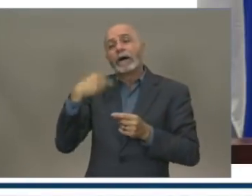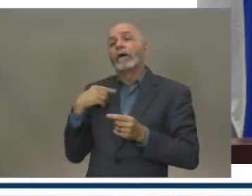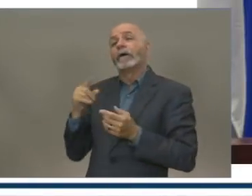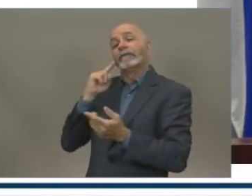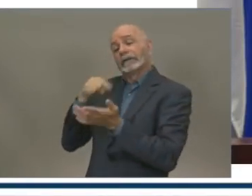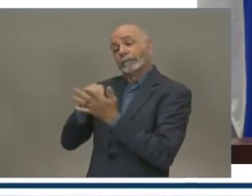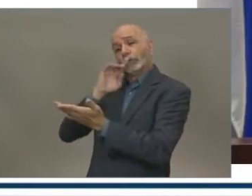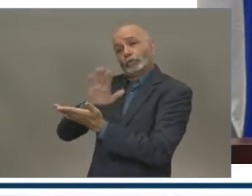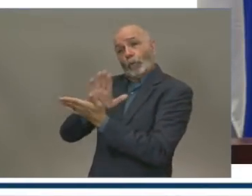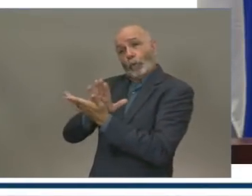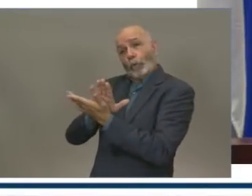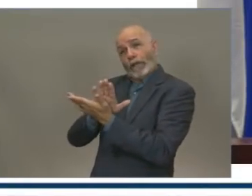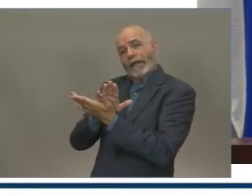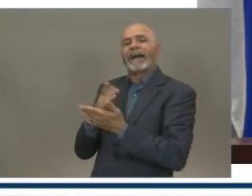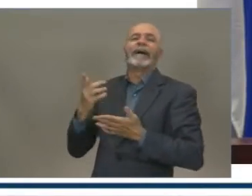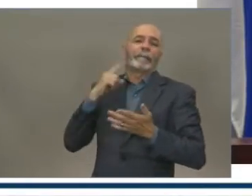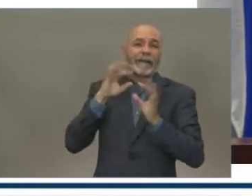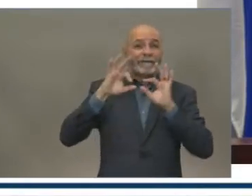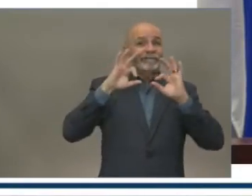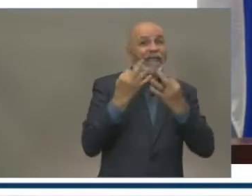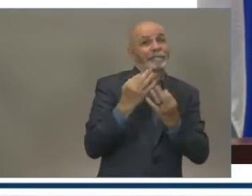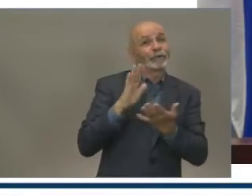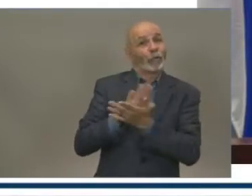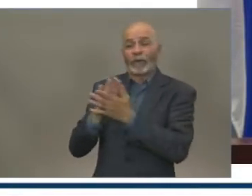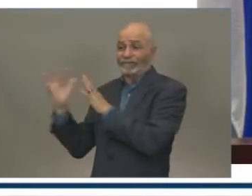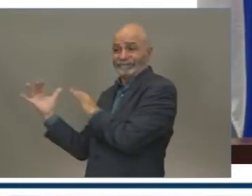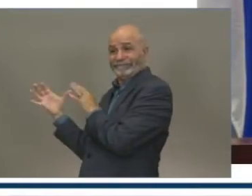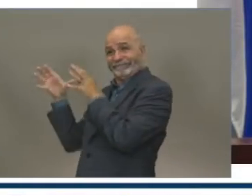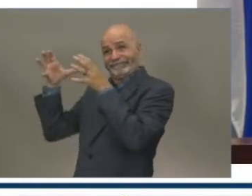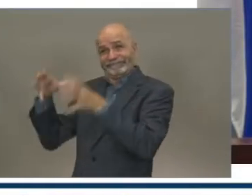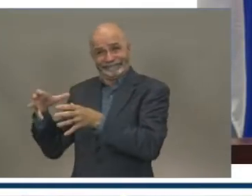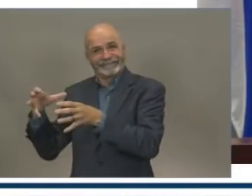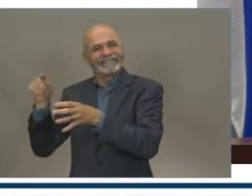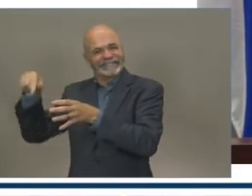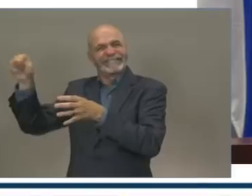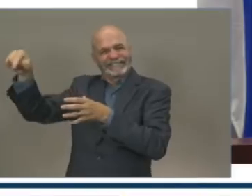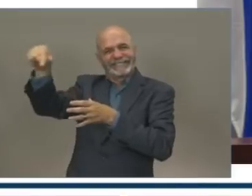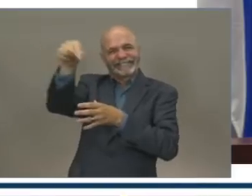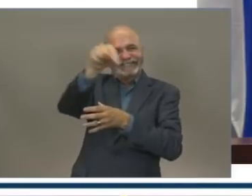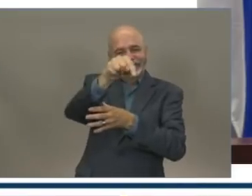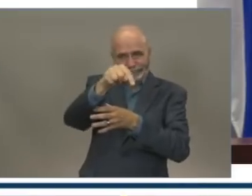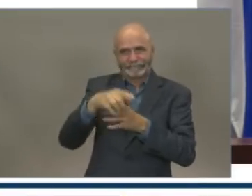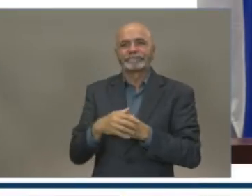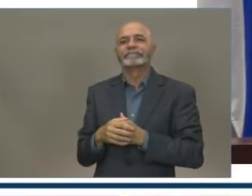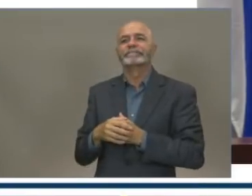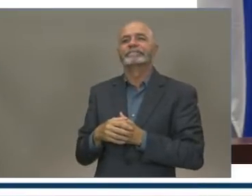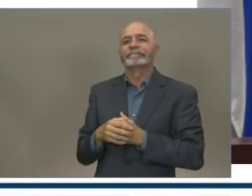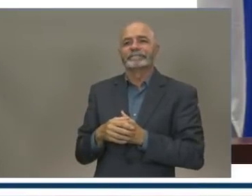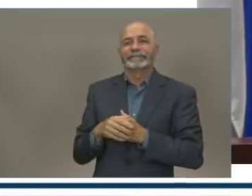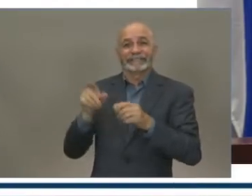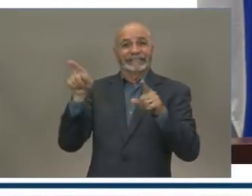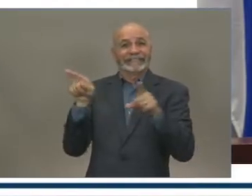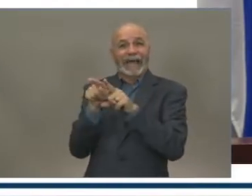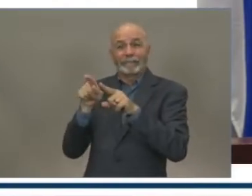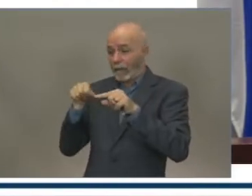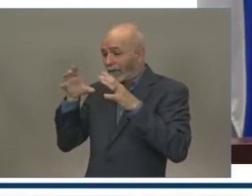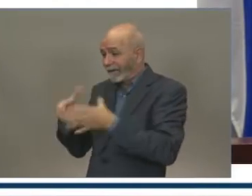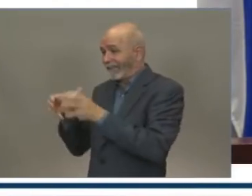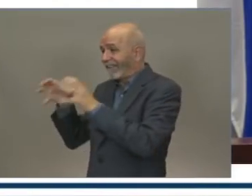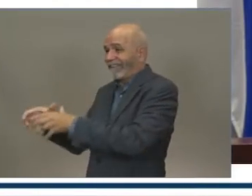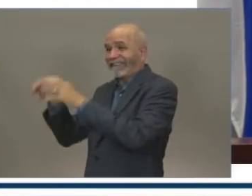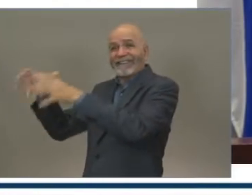other families of schools. So our overall objective is to keep children and youth in school wherever possible.